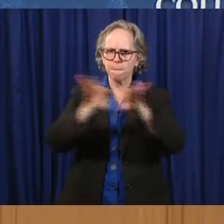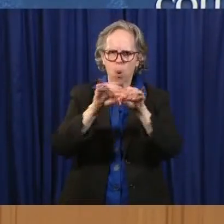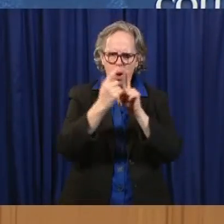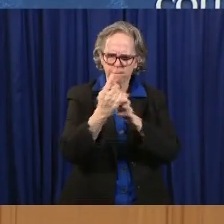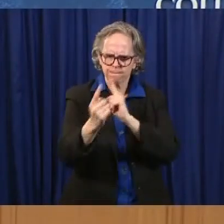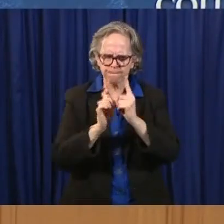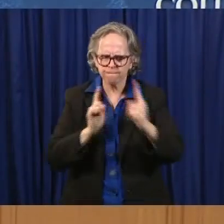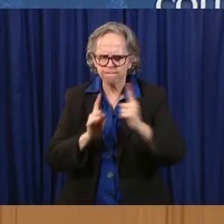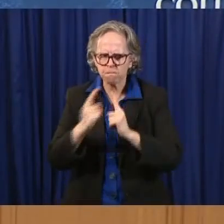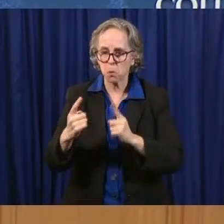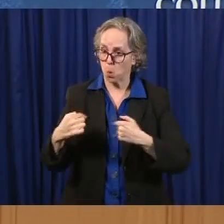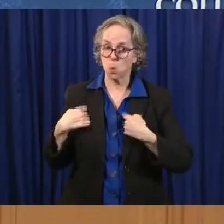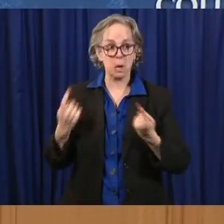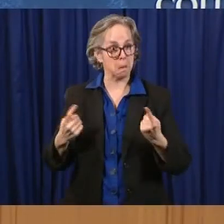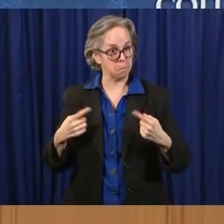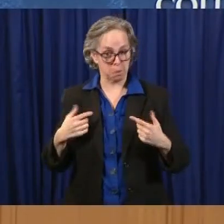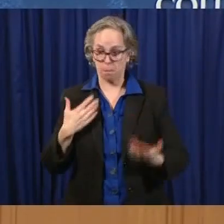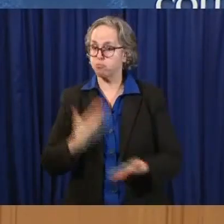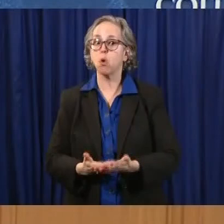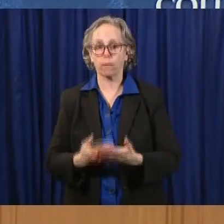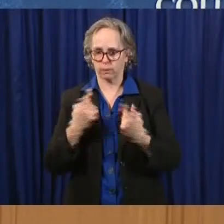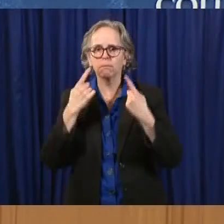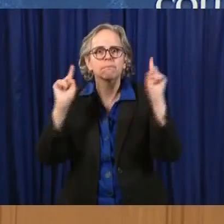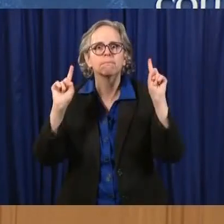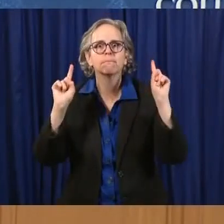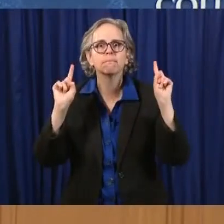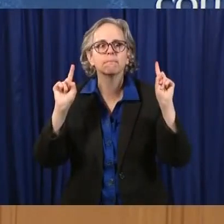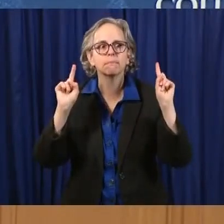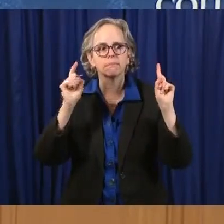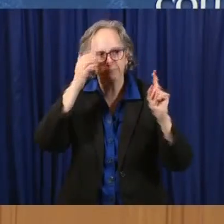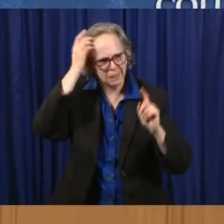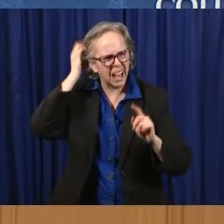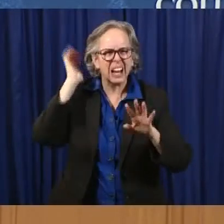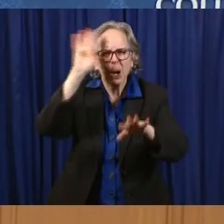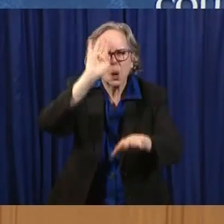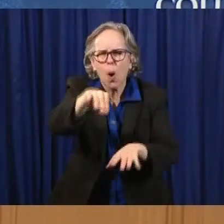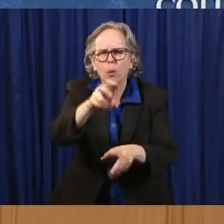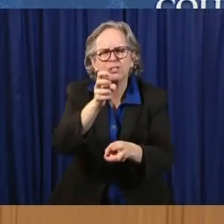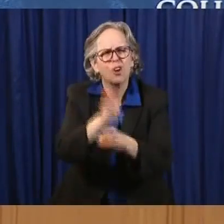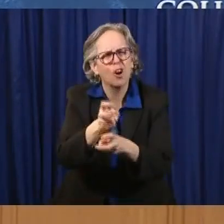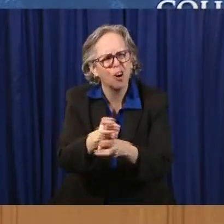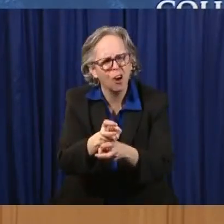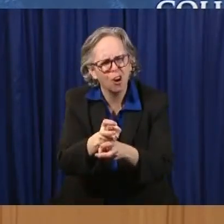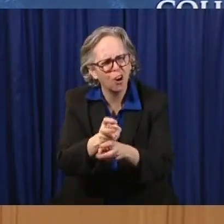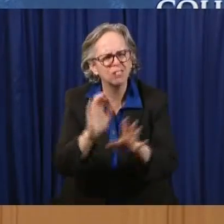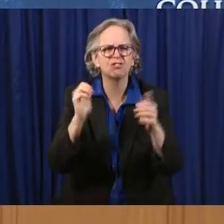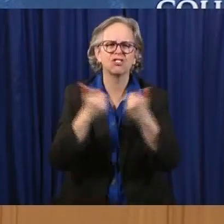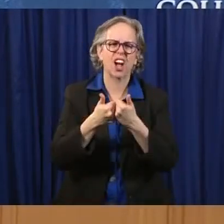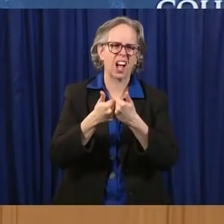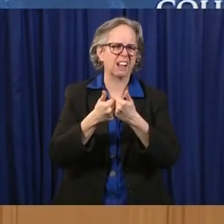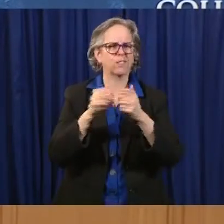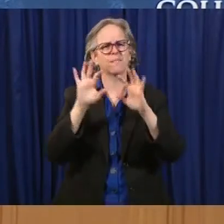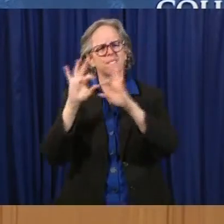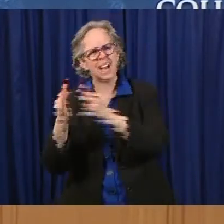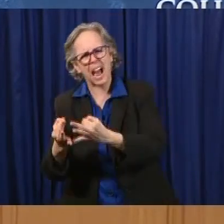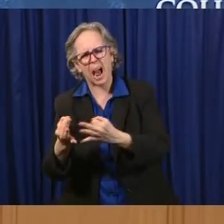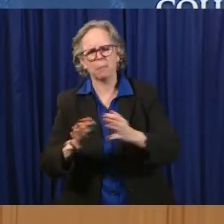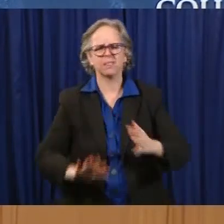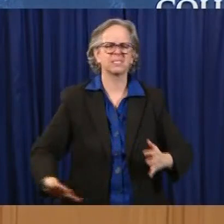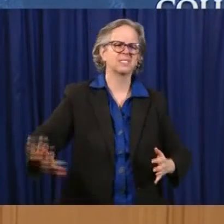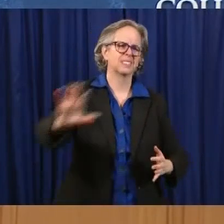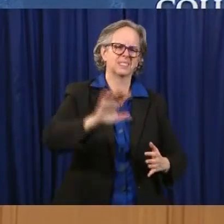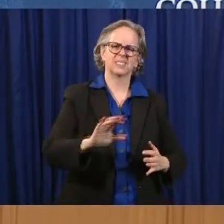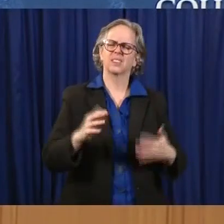far with slowing the spread. And I know it's hard. It's been hard on families throughout the state. We know many people